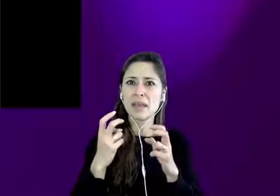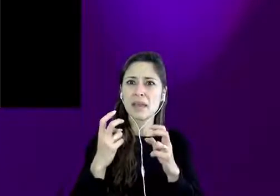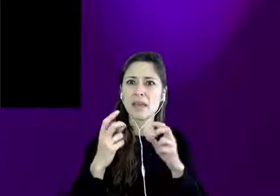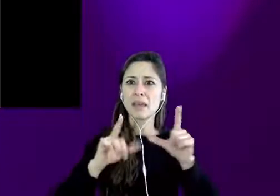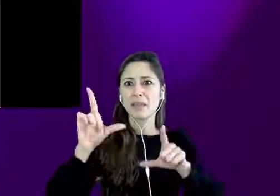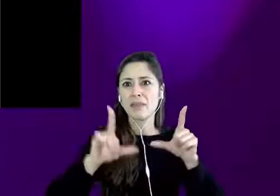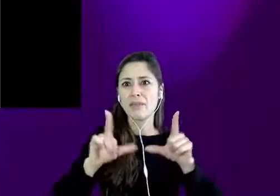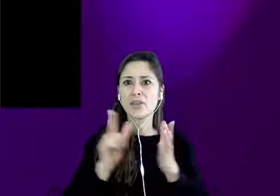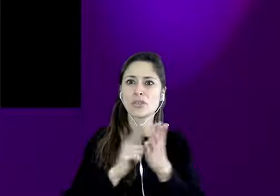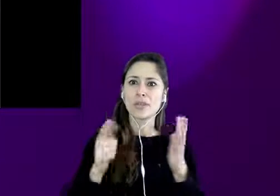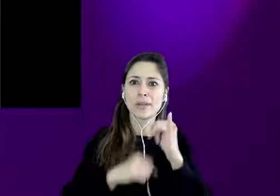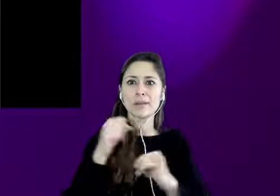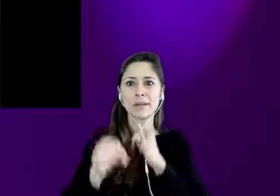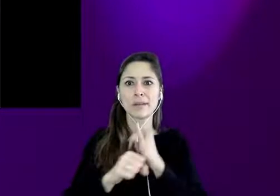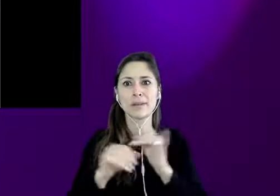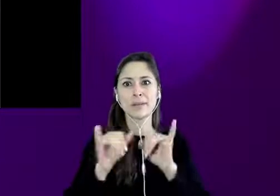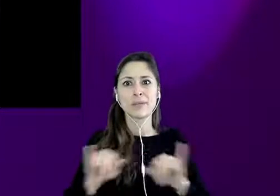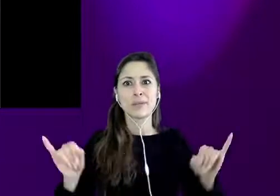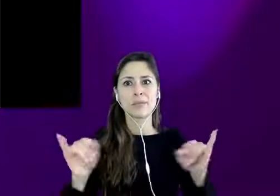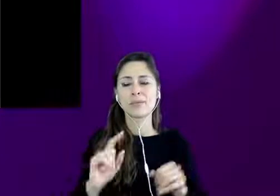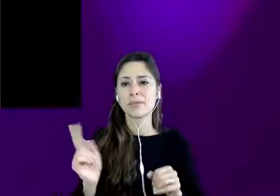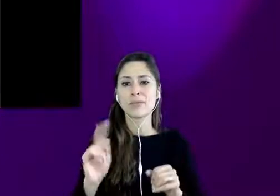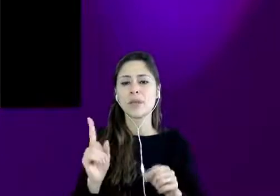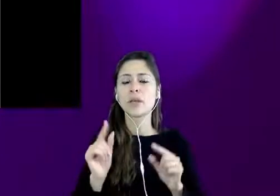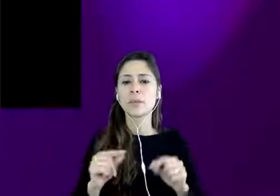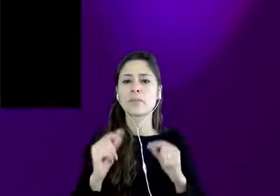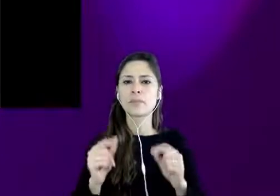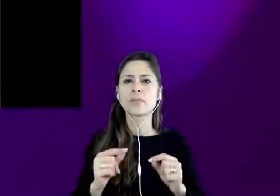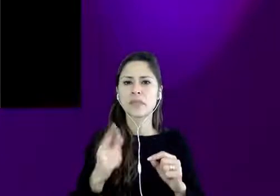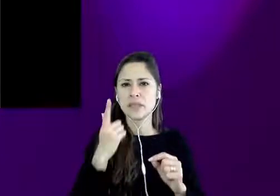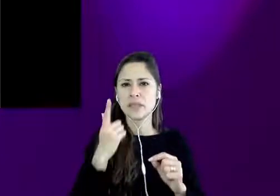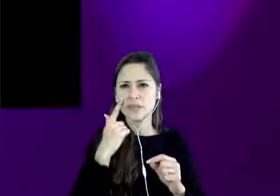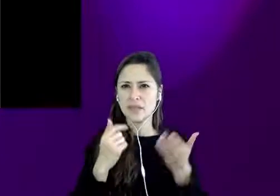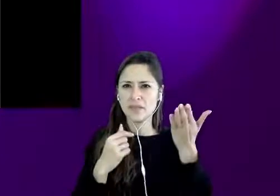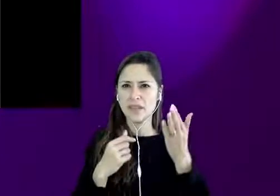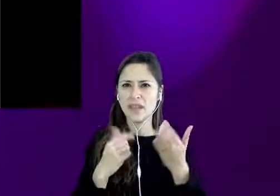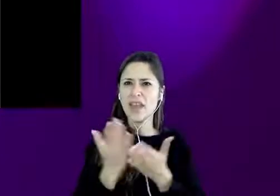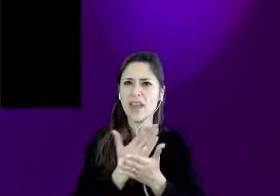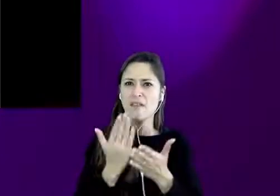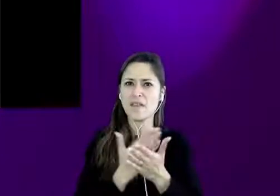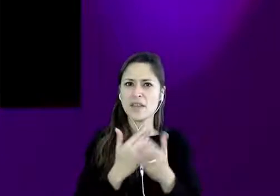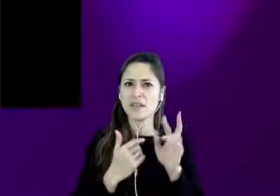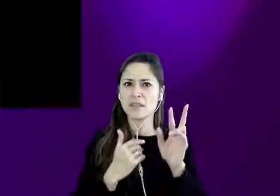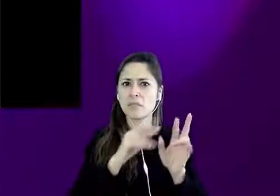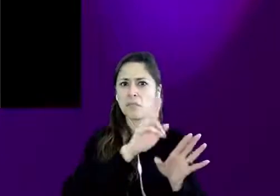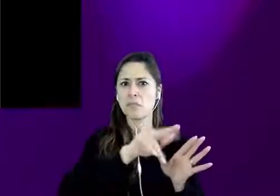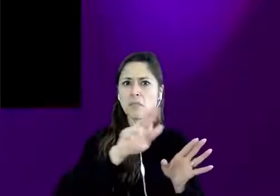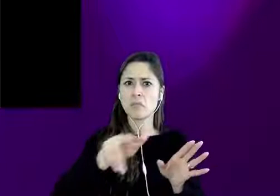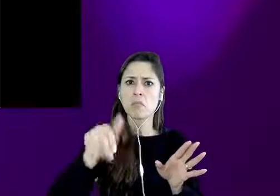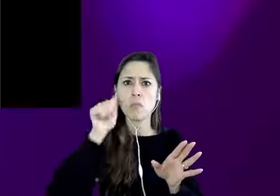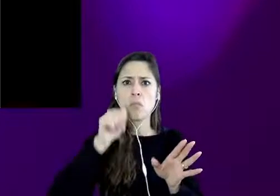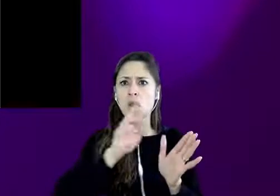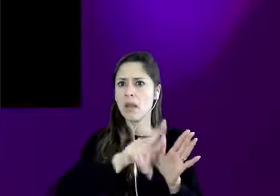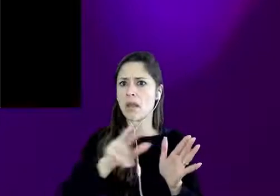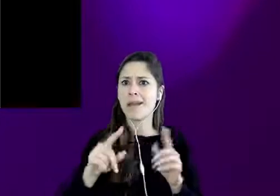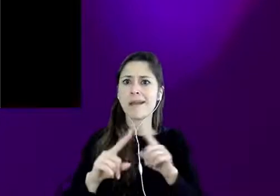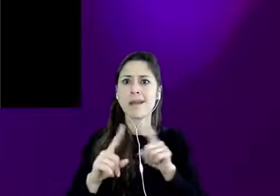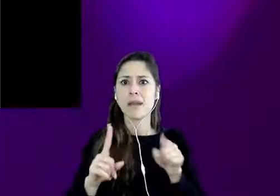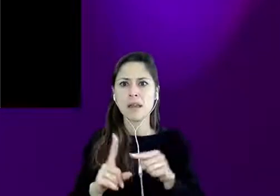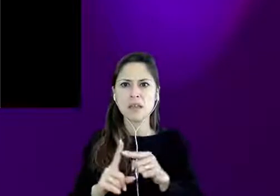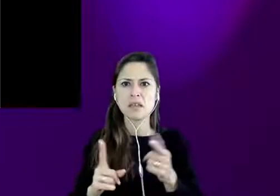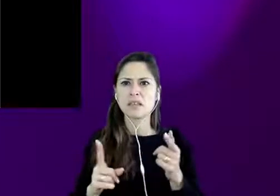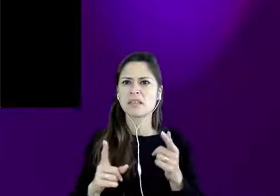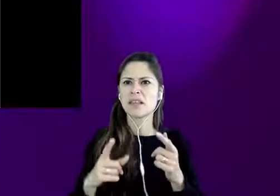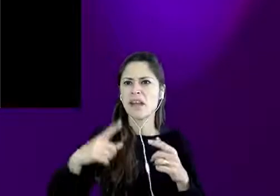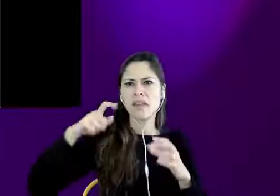see women that are over the age of 45 having babies, actresses and the singers, and they really